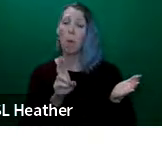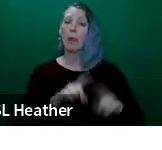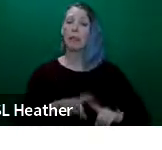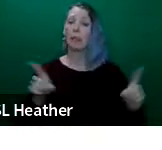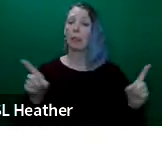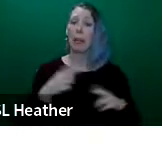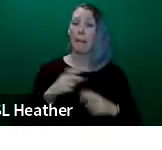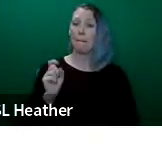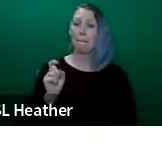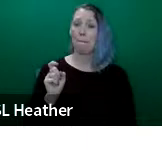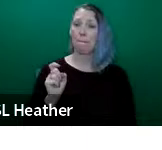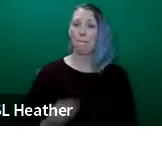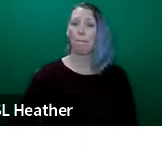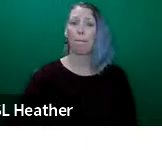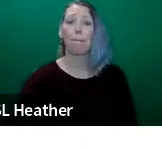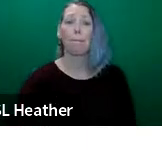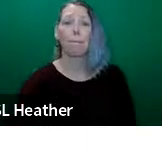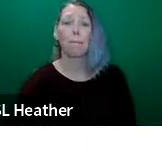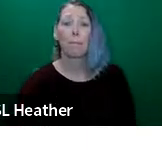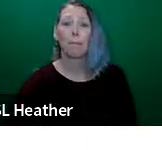name.